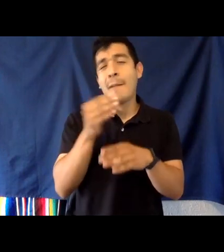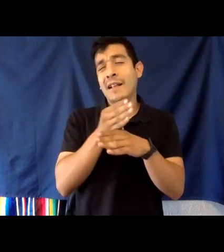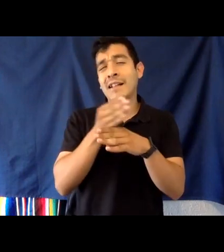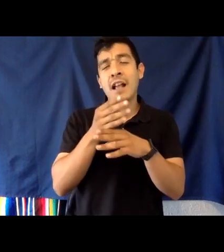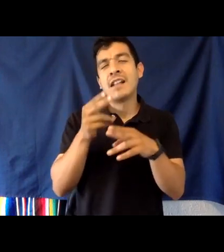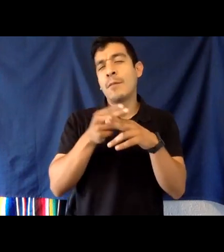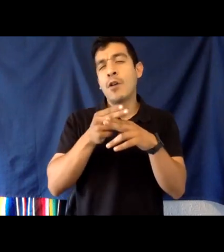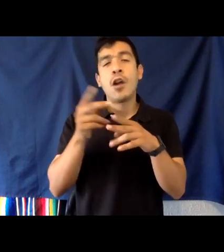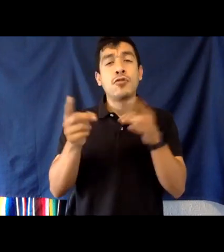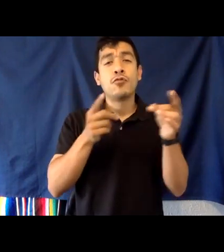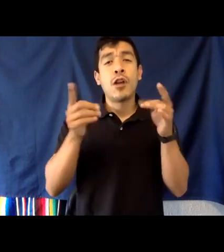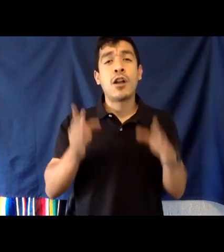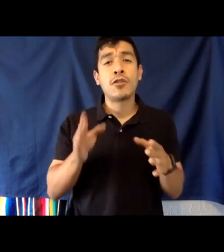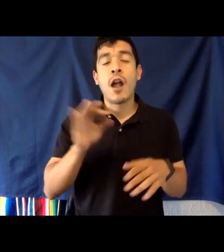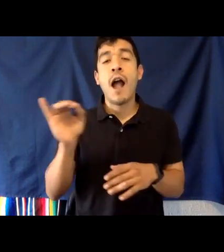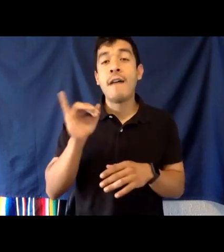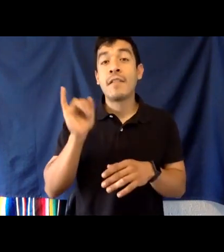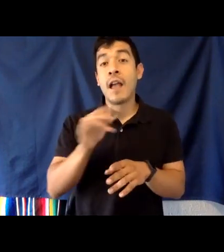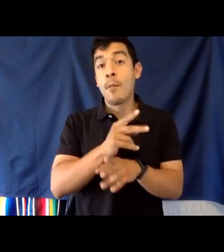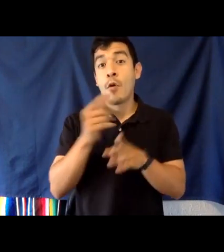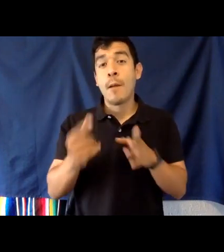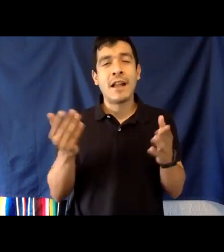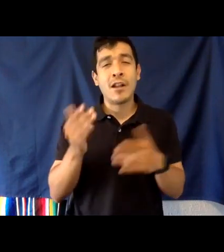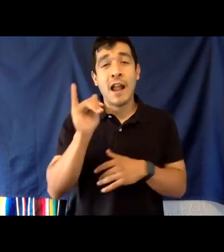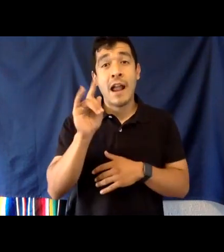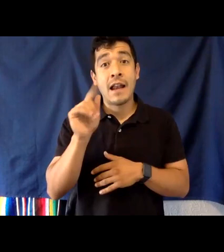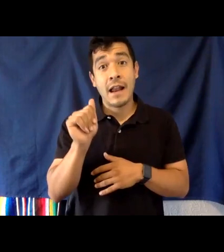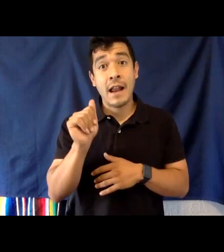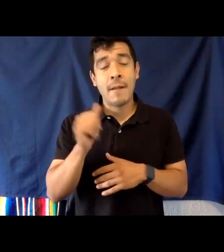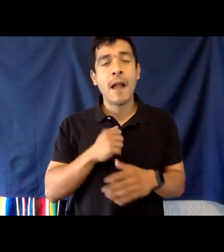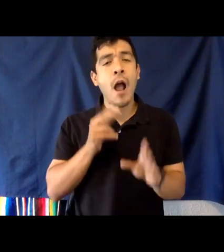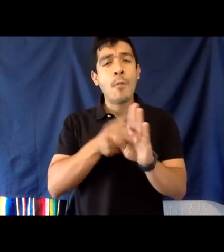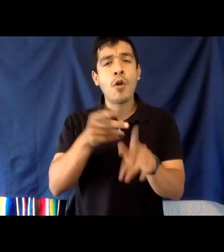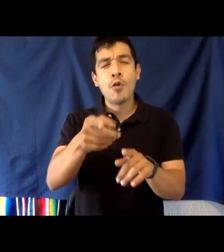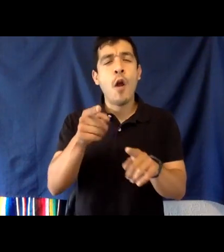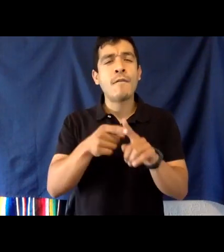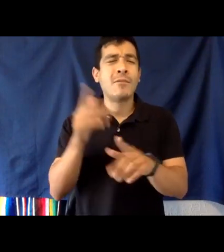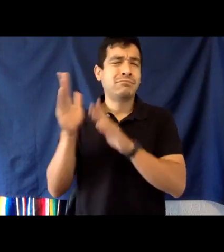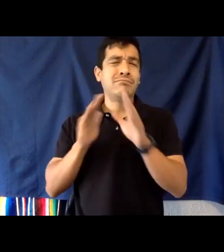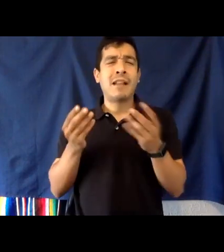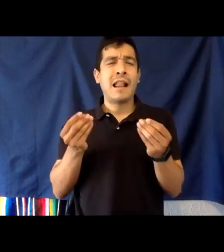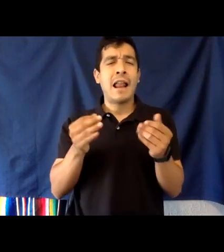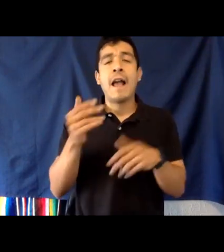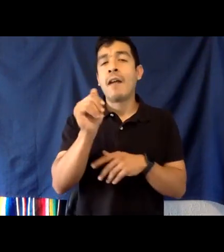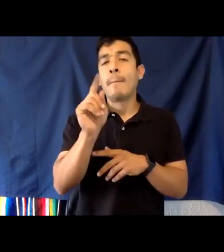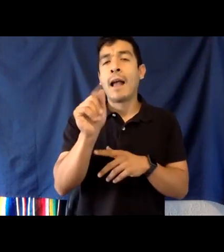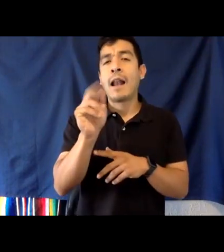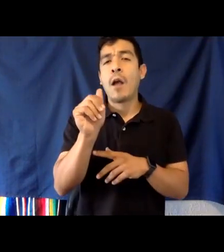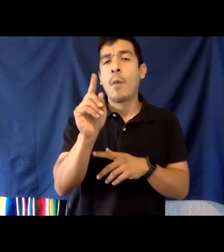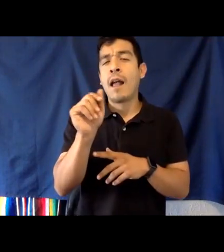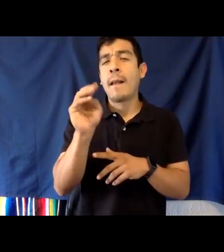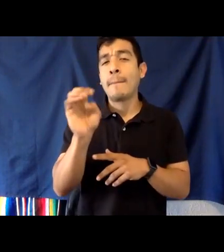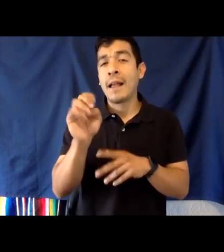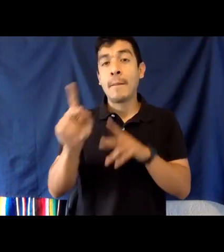the IDA. I'm joining you from the unceded ancestral land of the Potawatomi people, also known